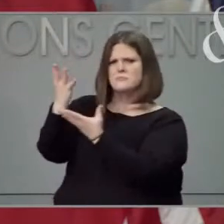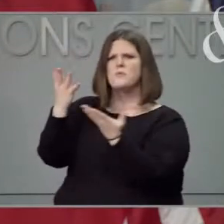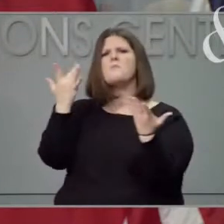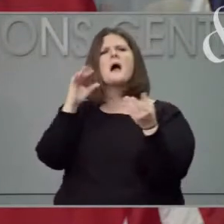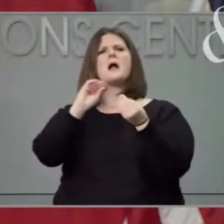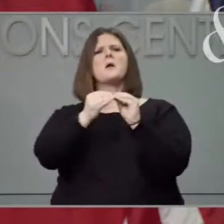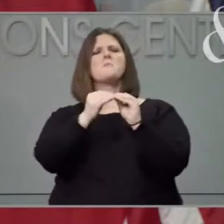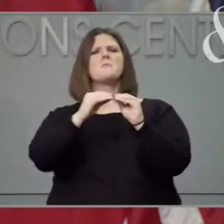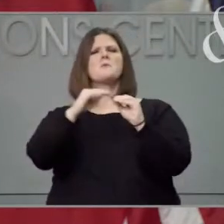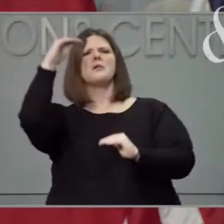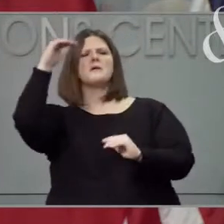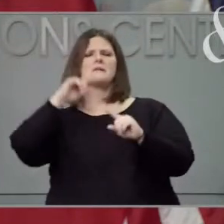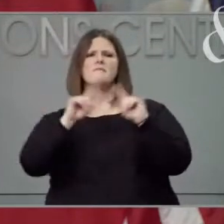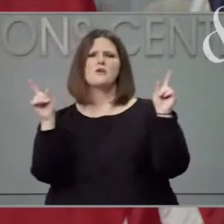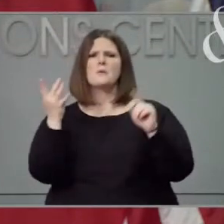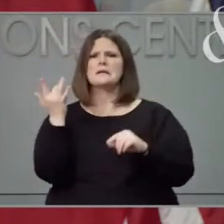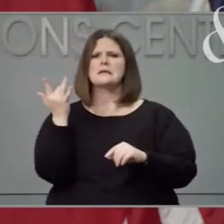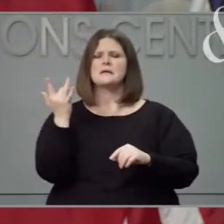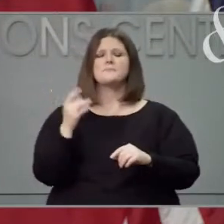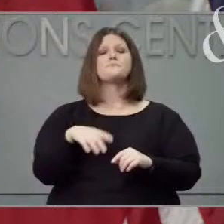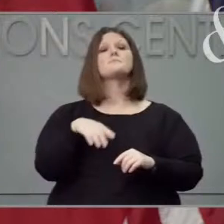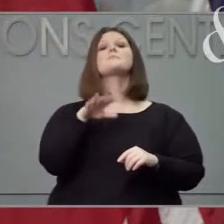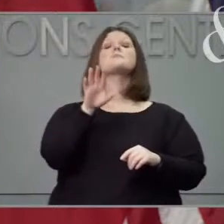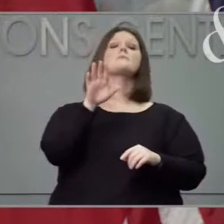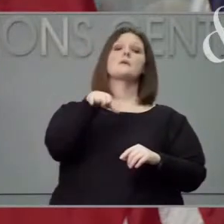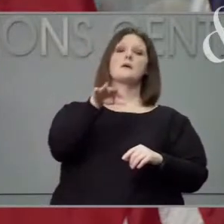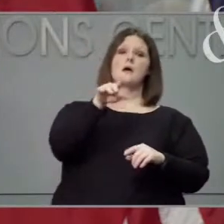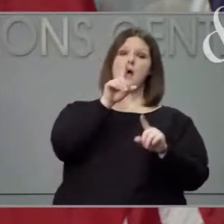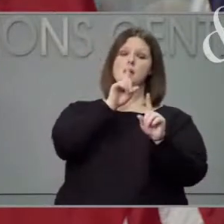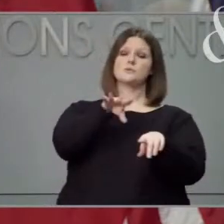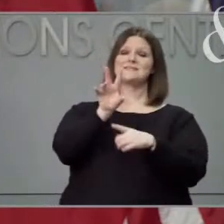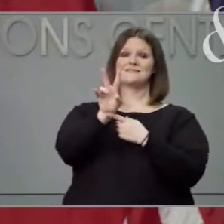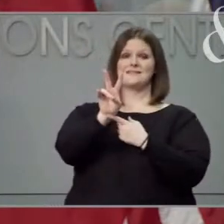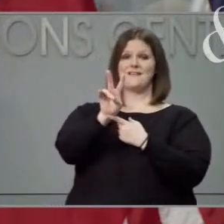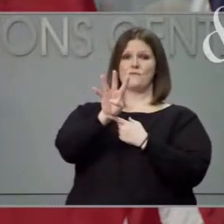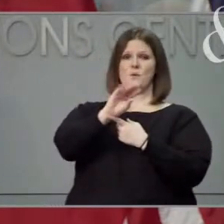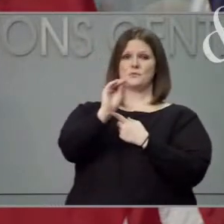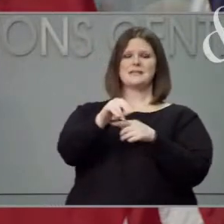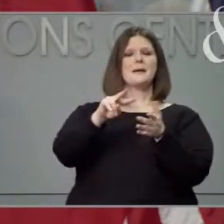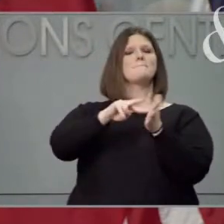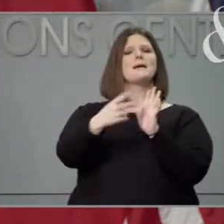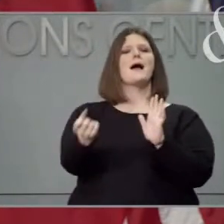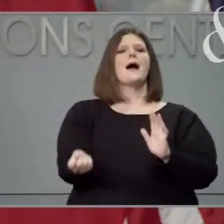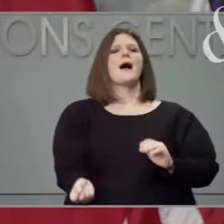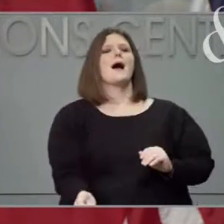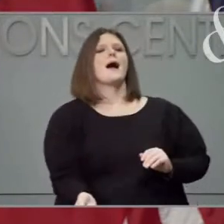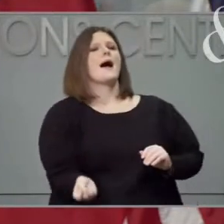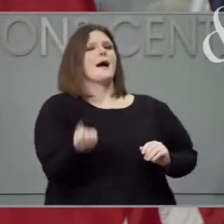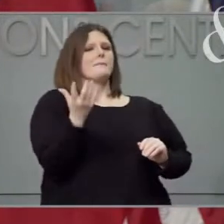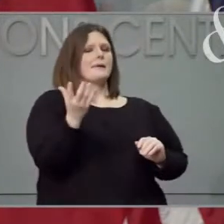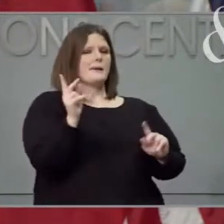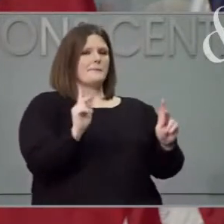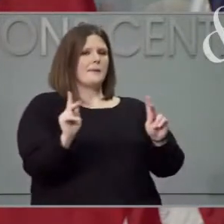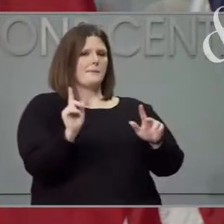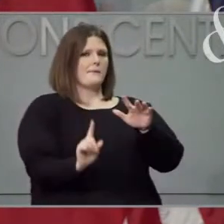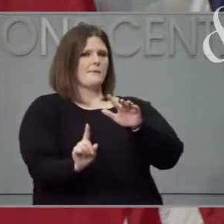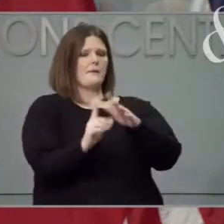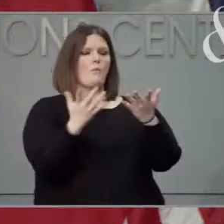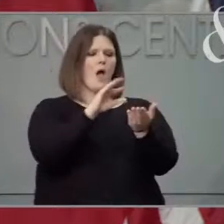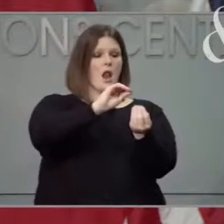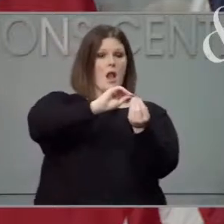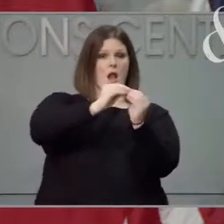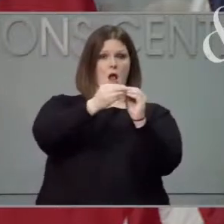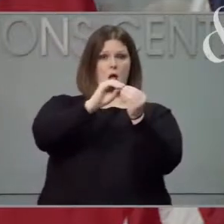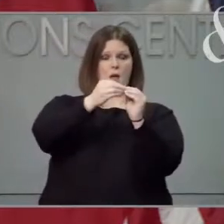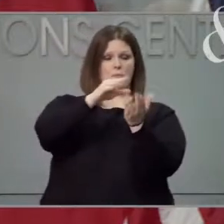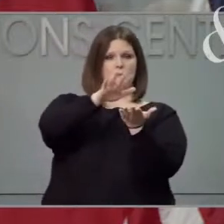So I believe when you're seeing 74%, that's the turnout of that's the ballots cast to the number